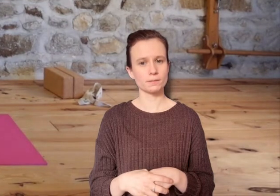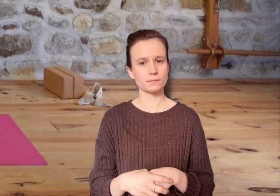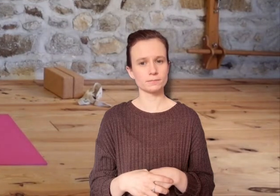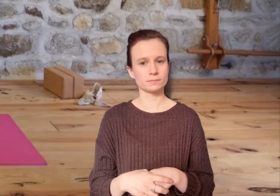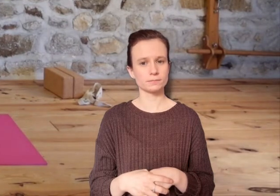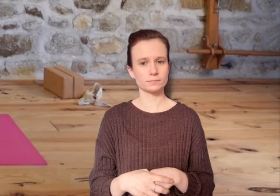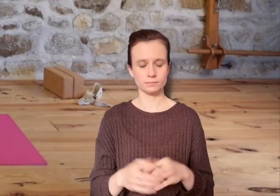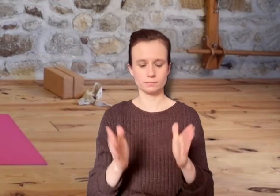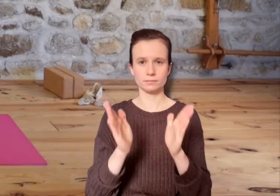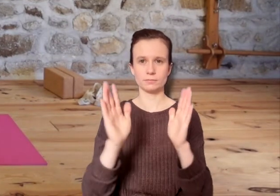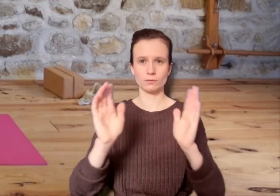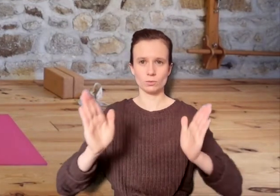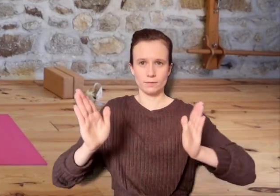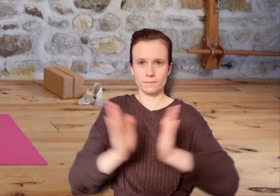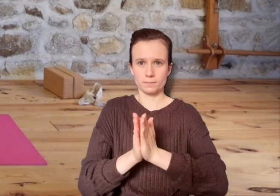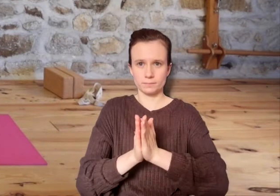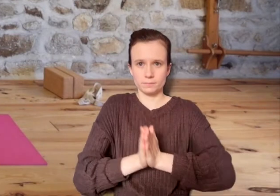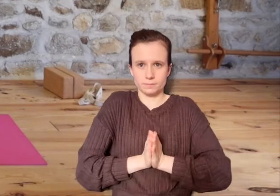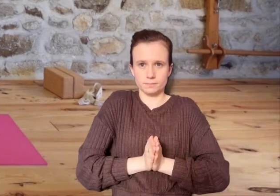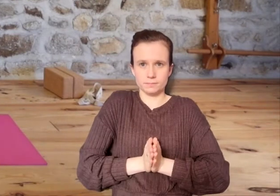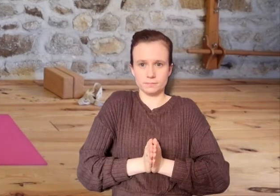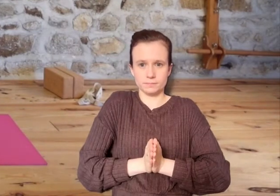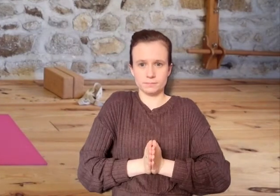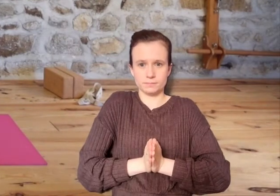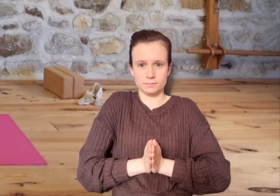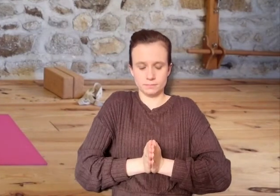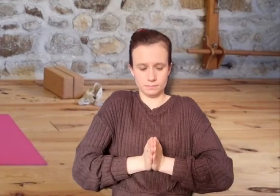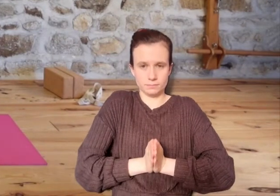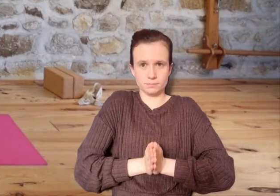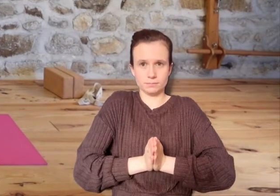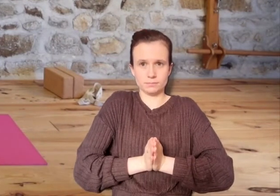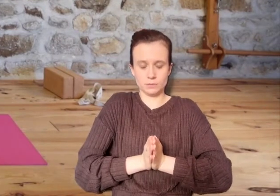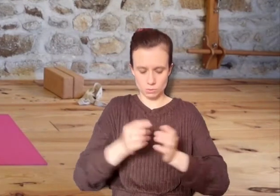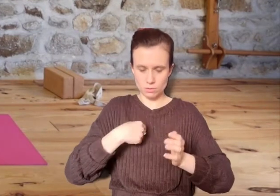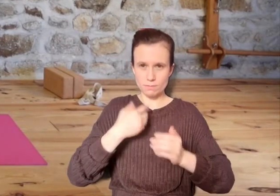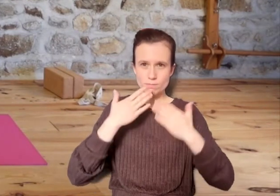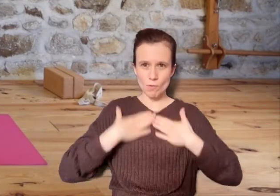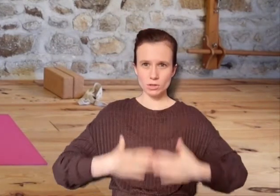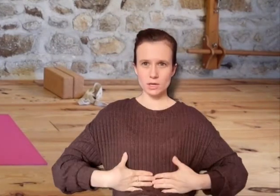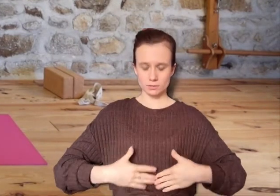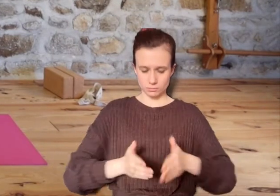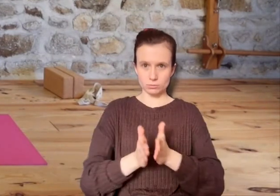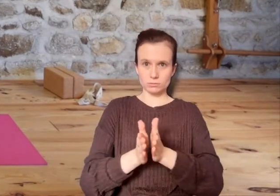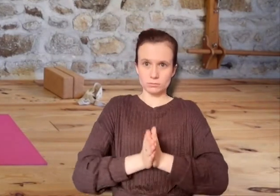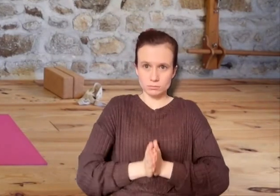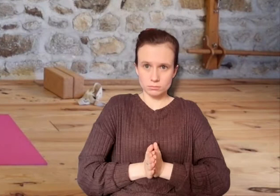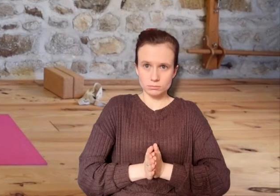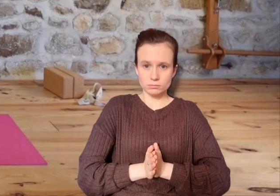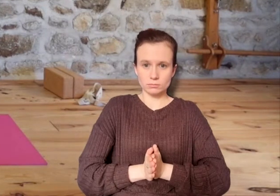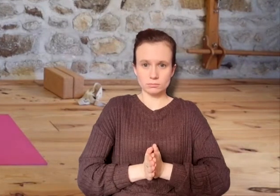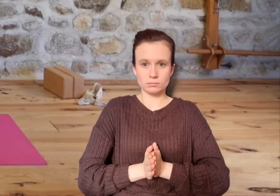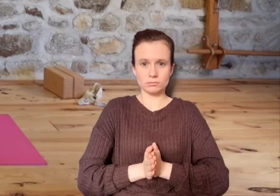From here, we're going to place the soles of our feet together, and you want to keep them fairly close to the body,